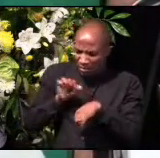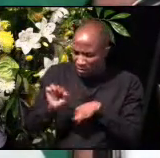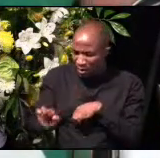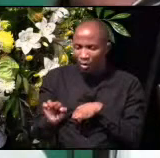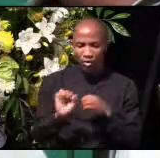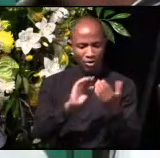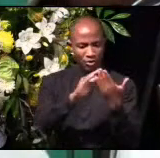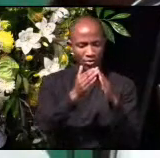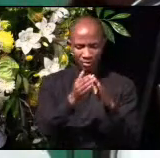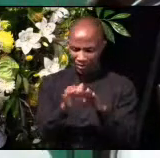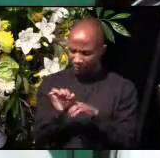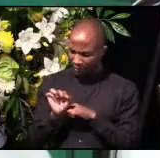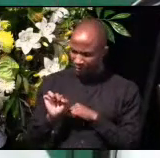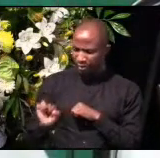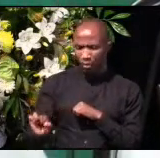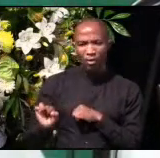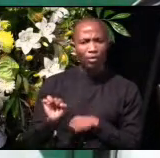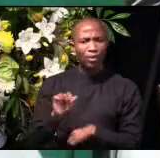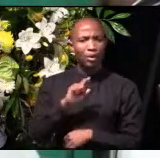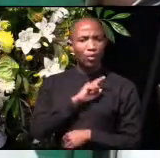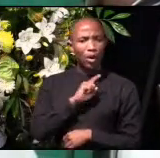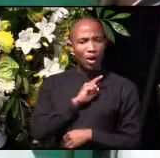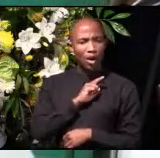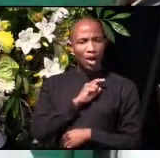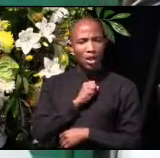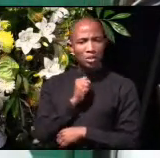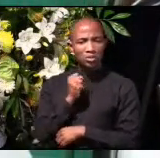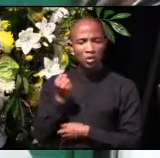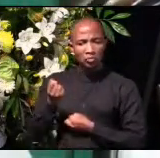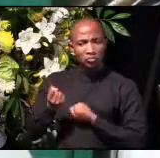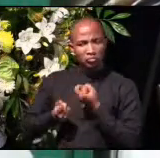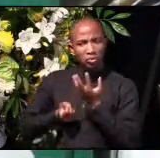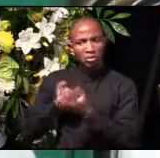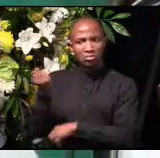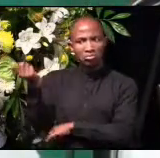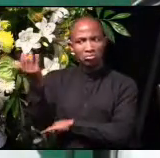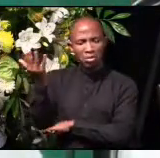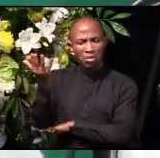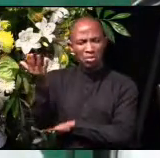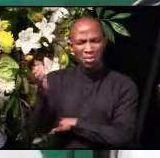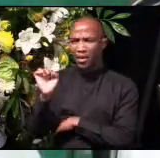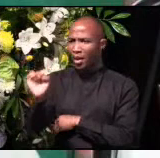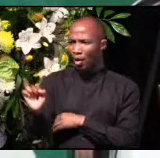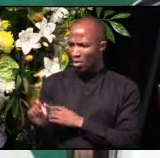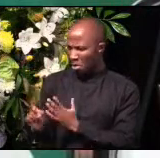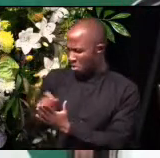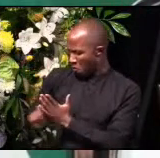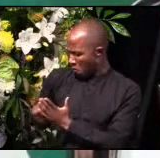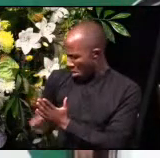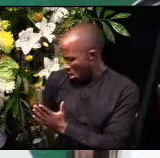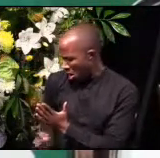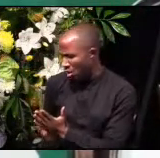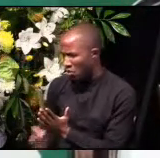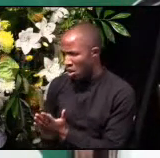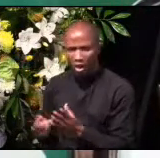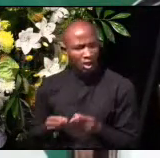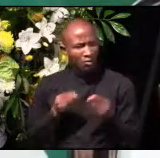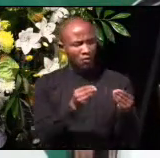hence their articulation didn't even need speech writers